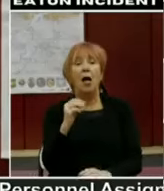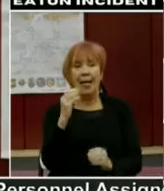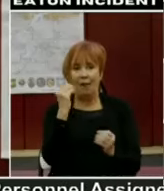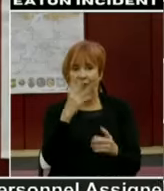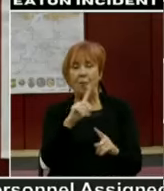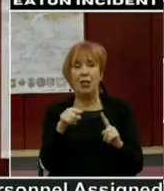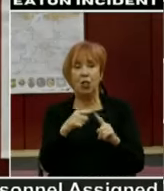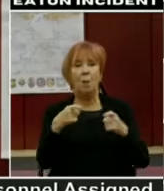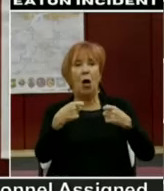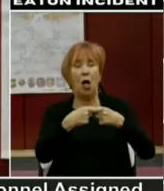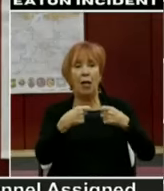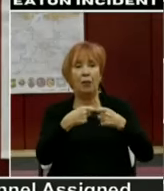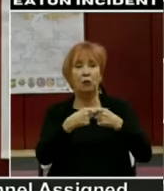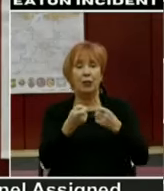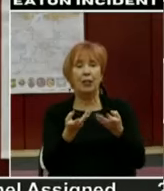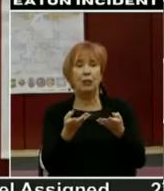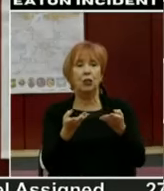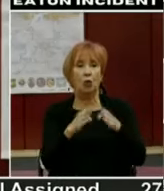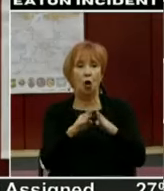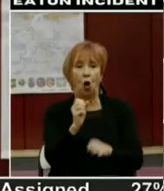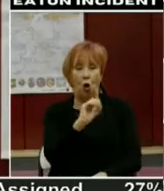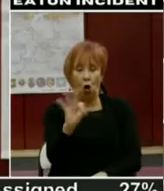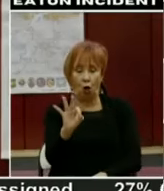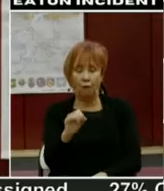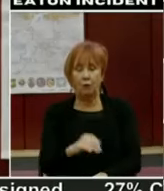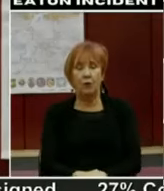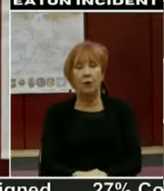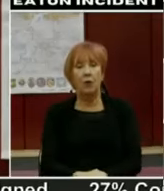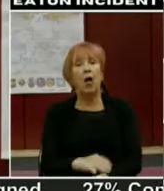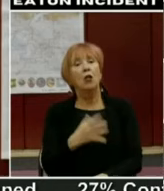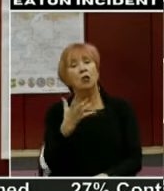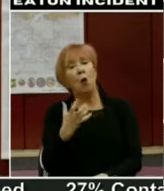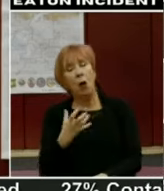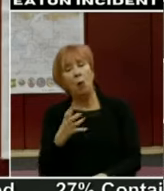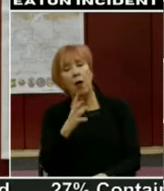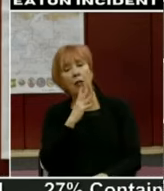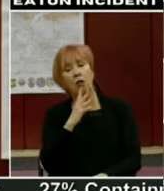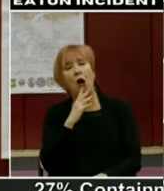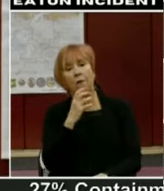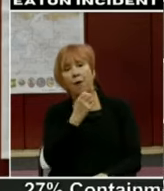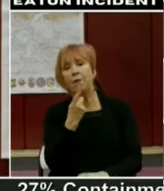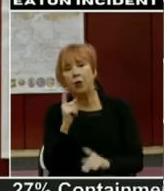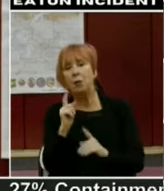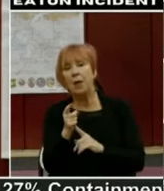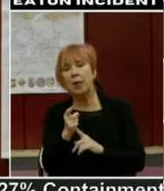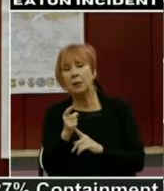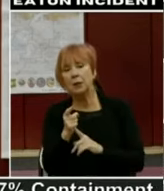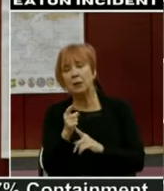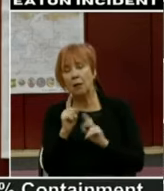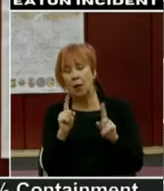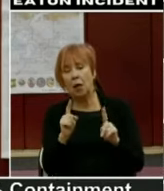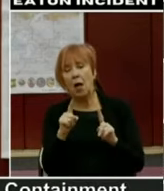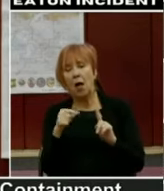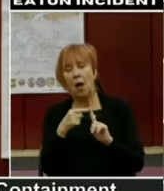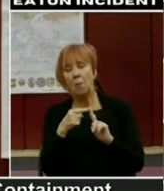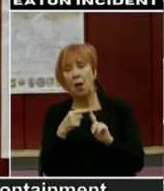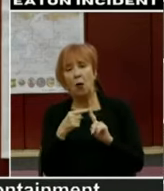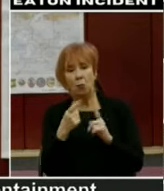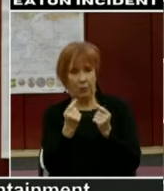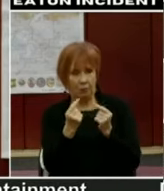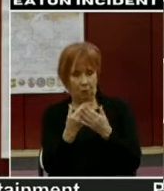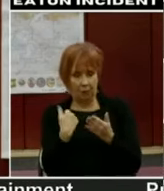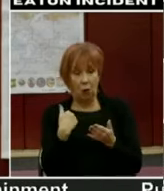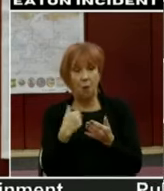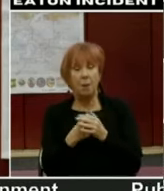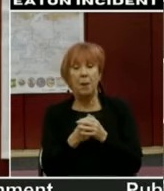The sheriff's captain talked about an issue that I do want to underscore, and I want to take a couple minutes to do that. We have had reports